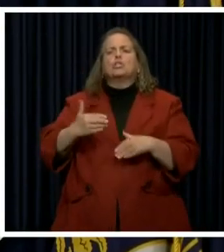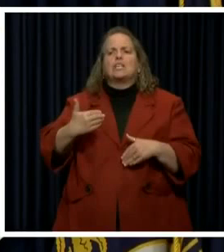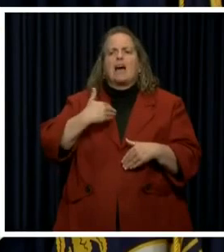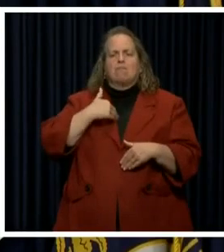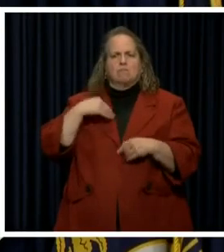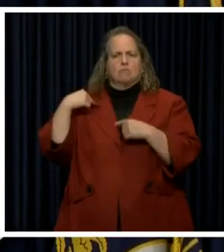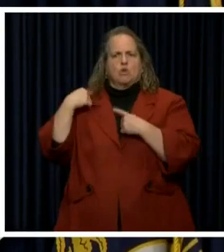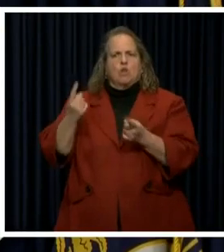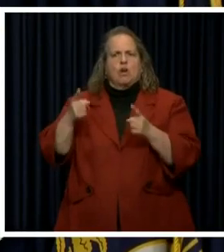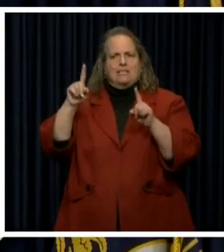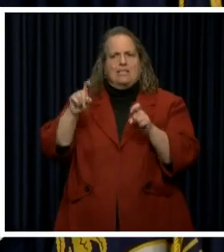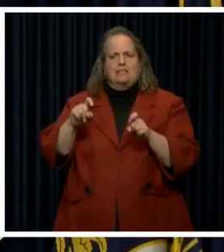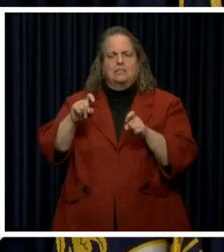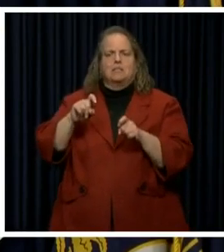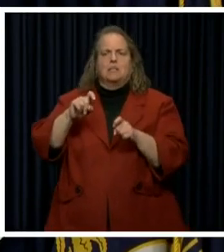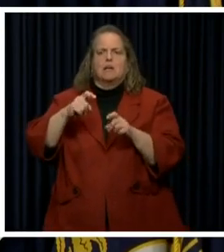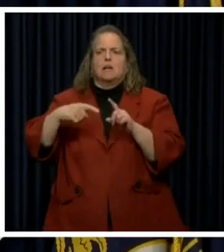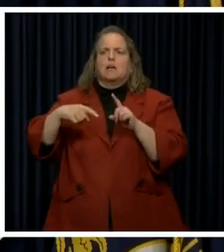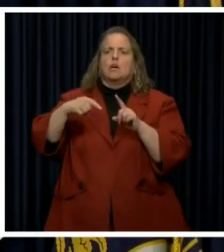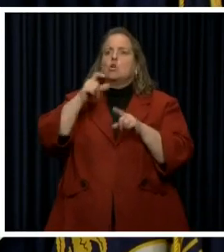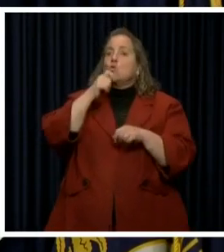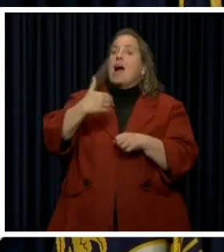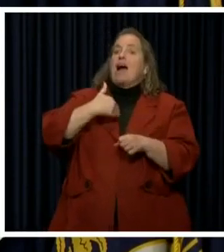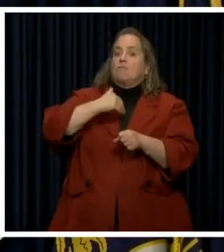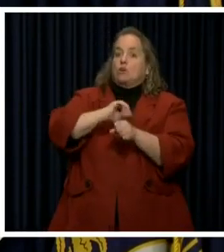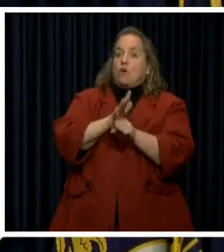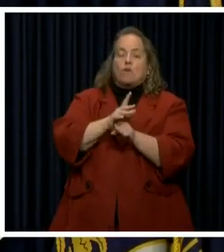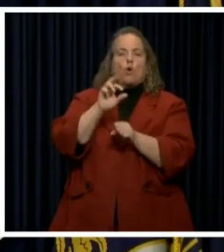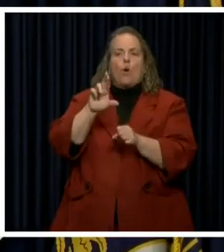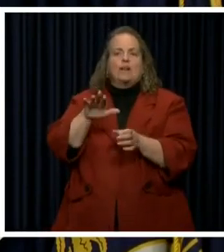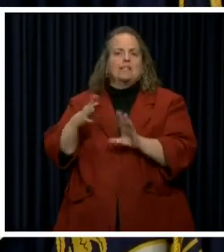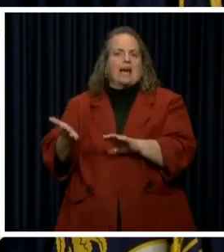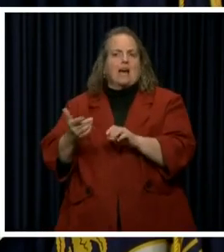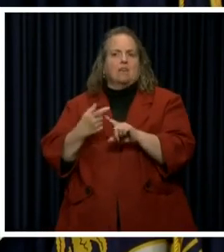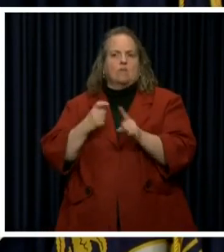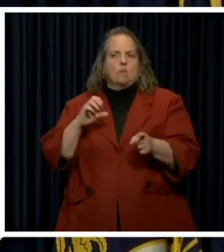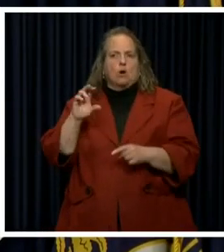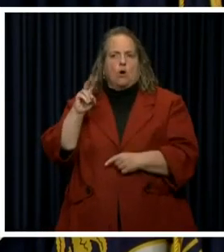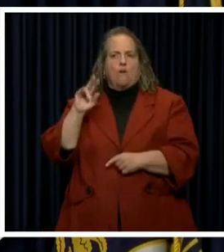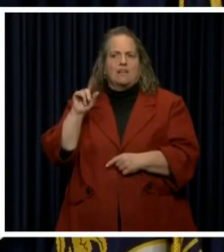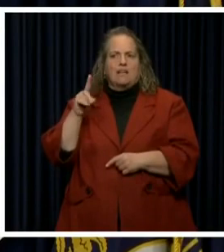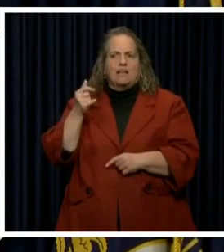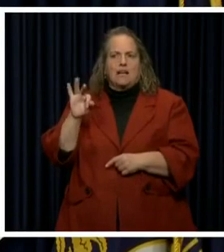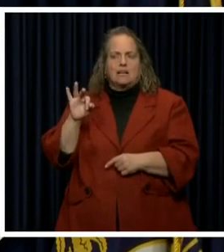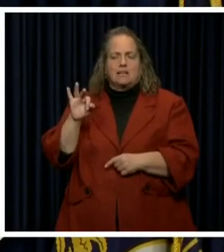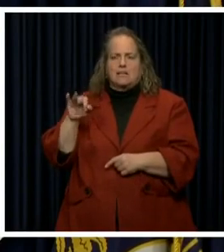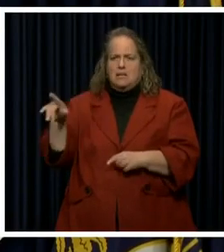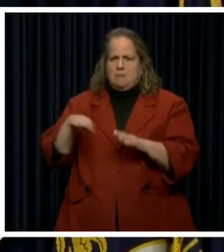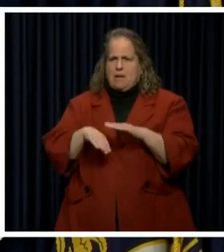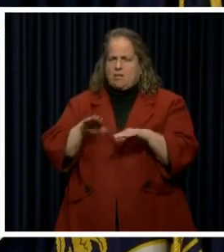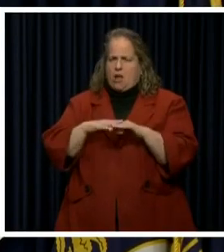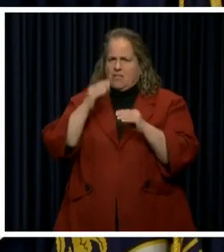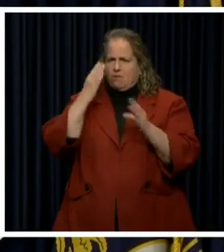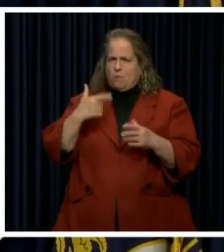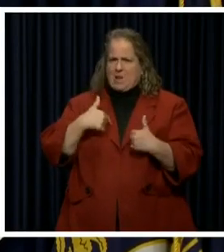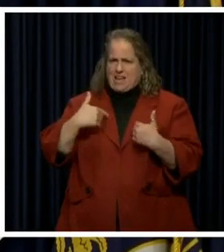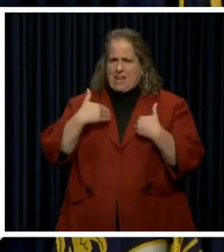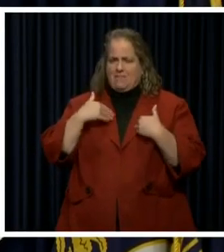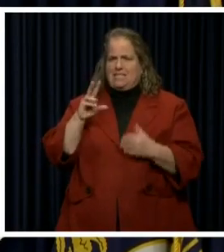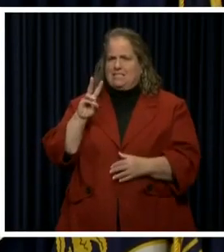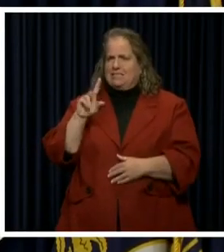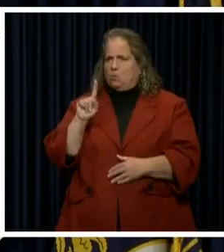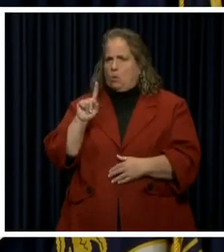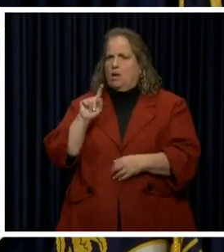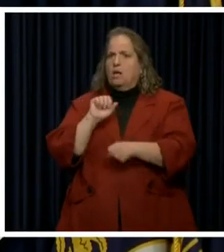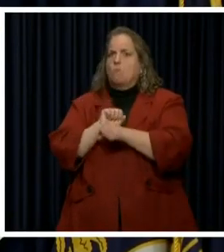so far tested positive or died from COVID-19? Based on the information that we have, 61 employees